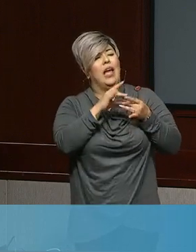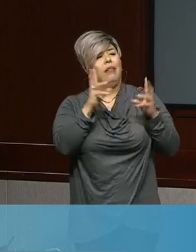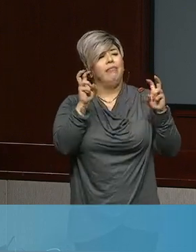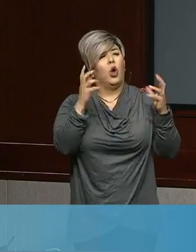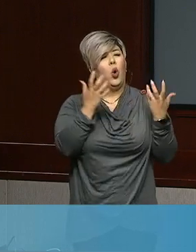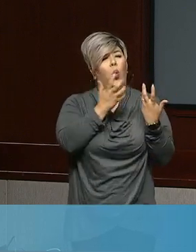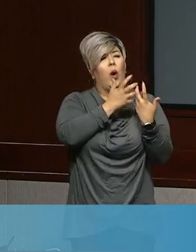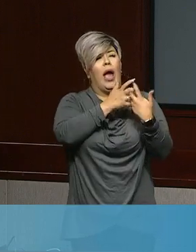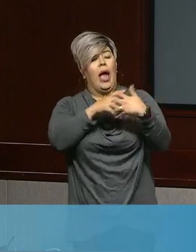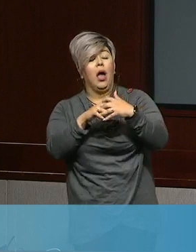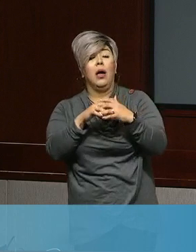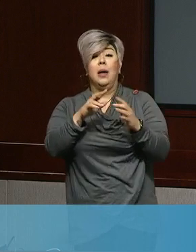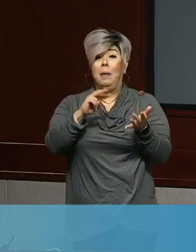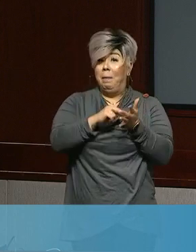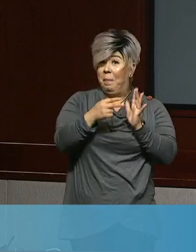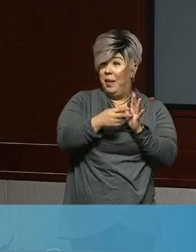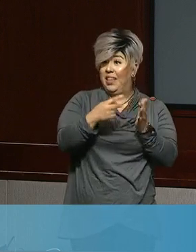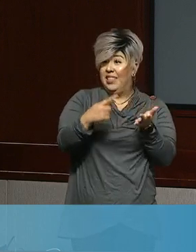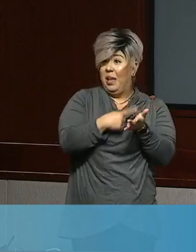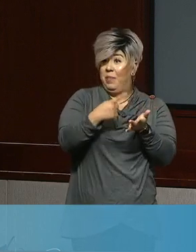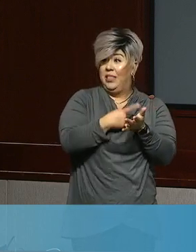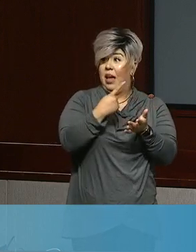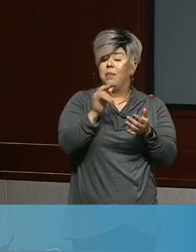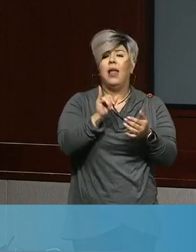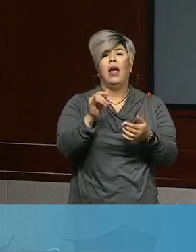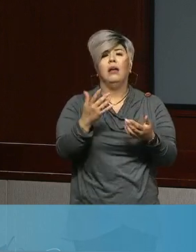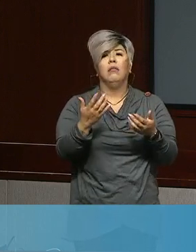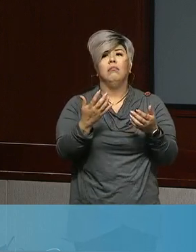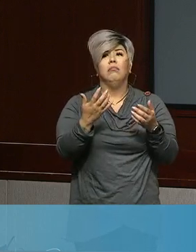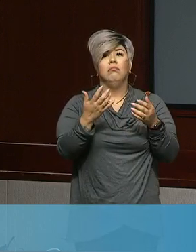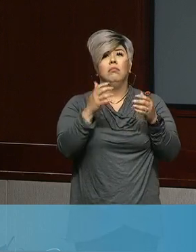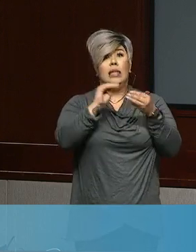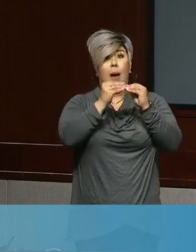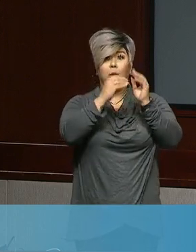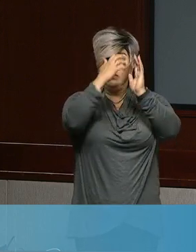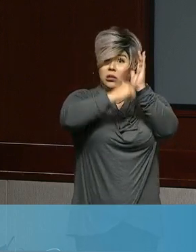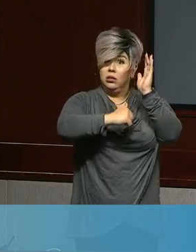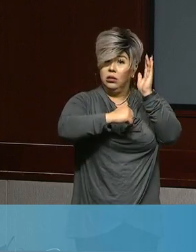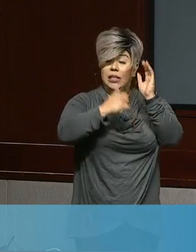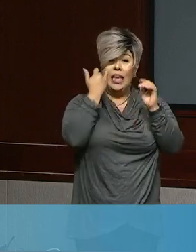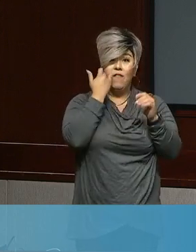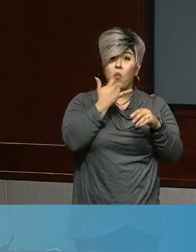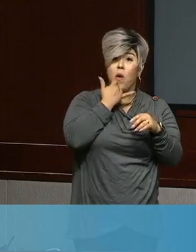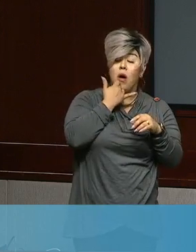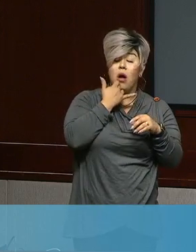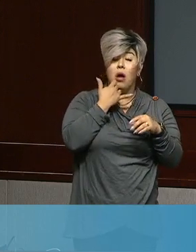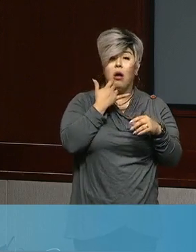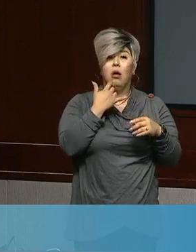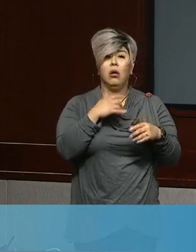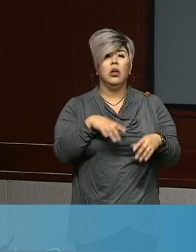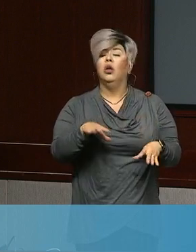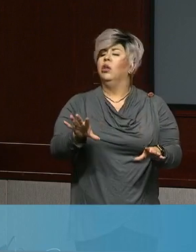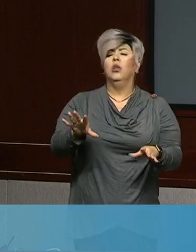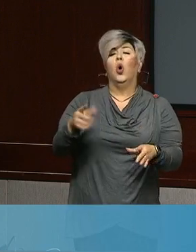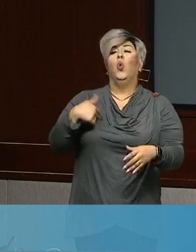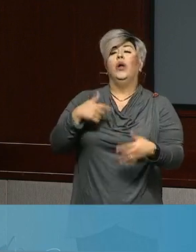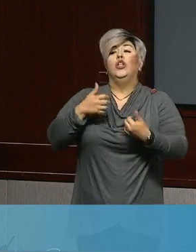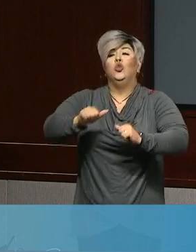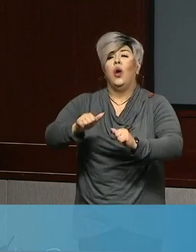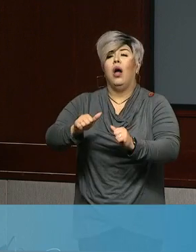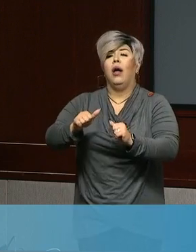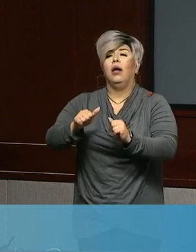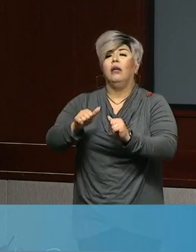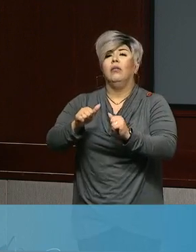guys retracting essentially a case from the dashboard? So we're hopeful that we Like can taking catch it- it before it ends up on the dashboard.